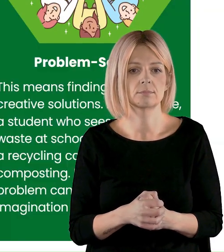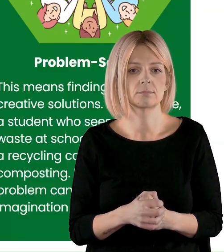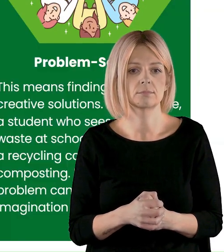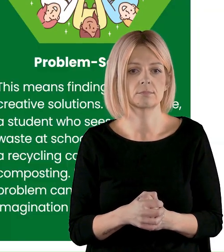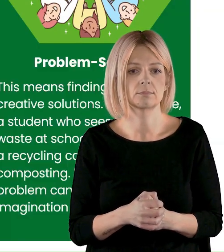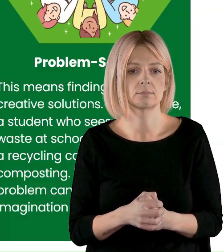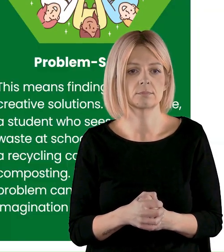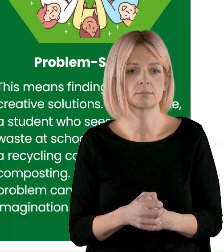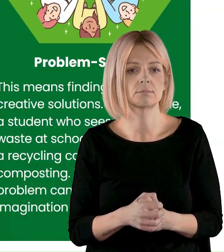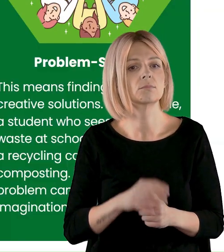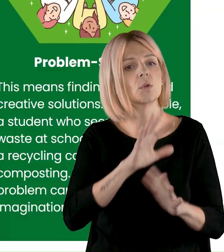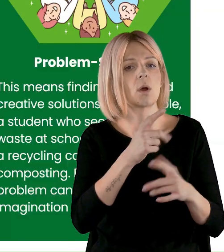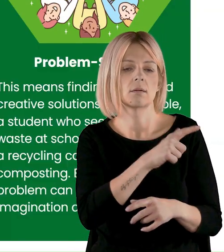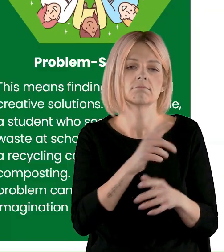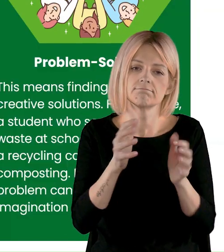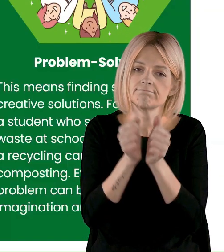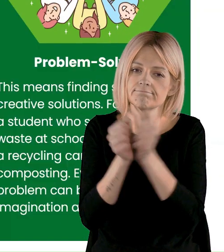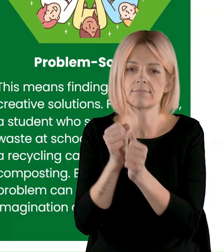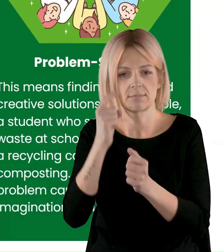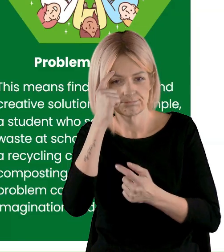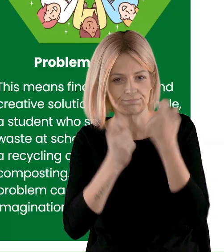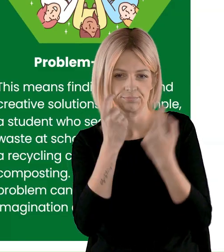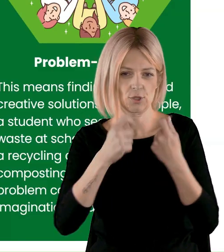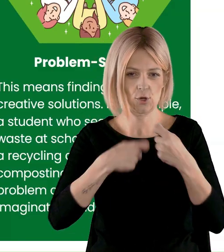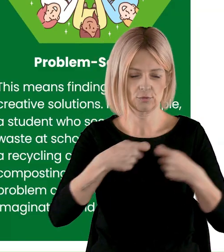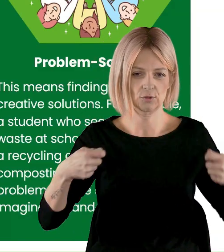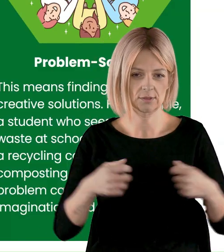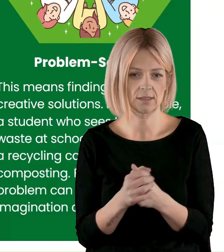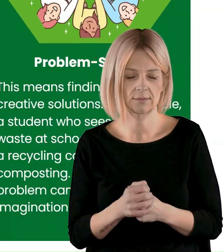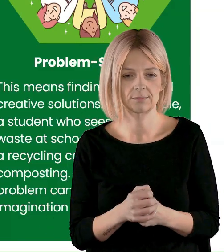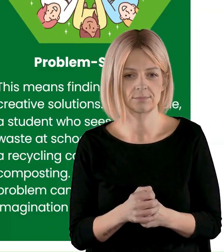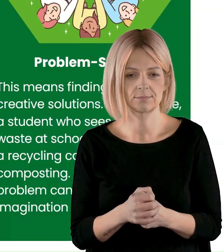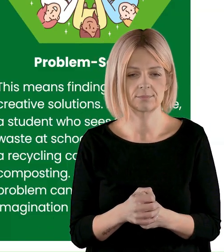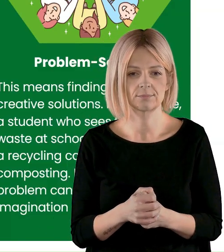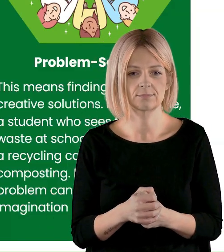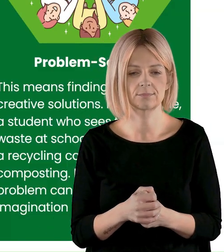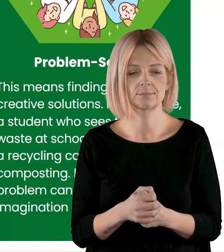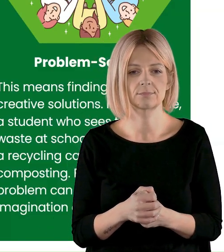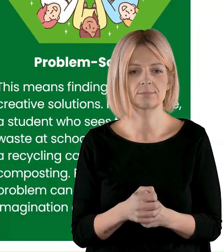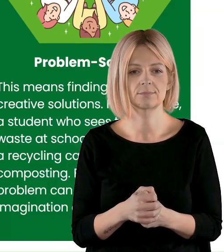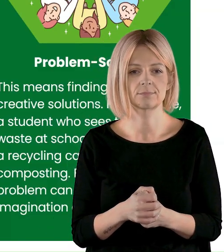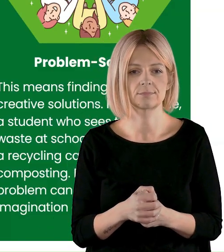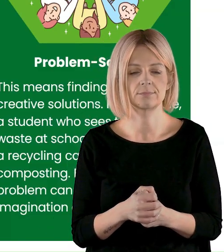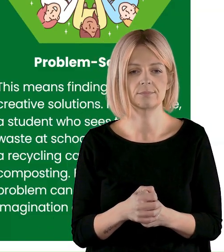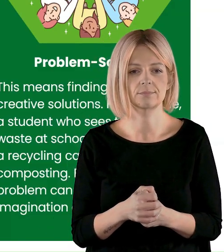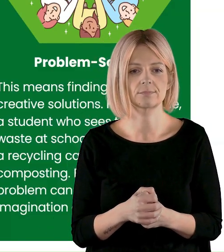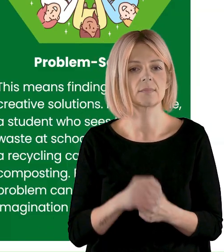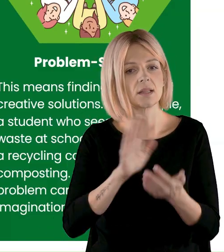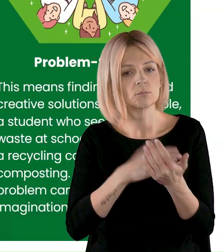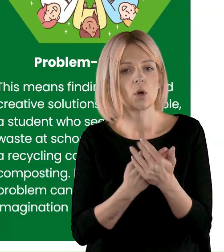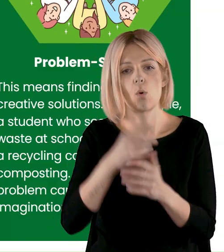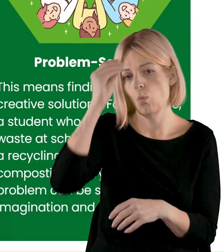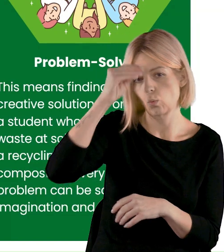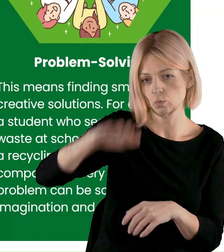economy, because by cutting trees, we are affecting directly the environment. By using furniture, we are affecting